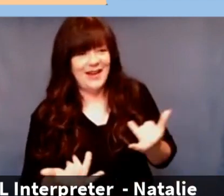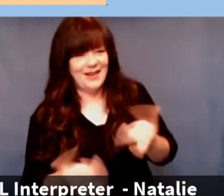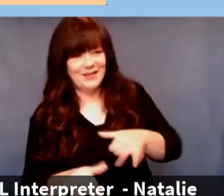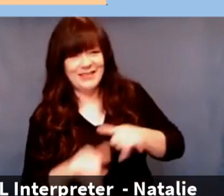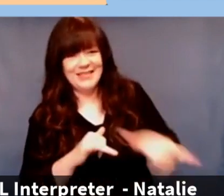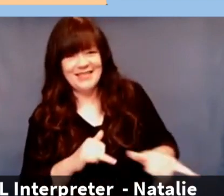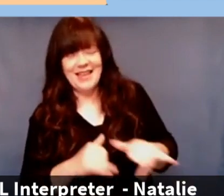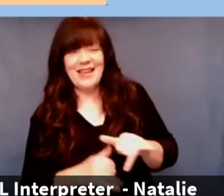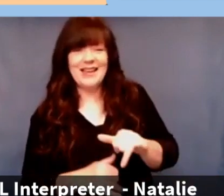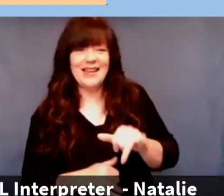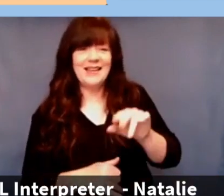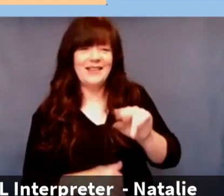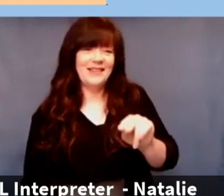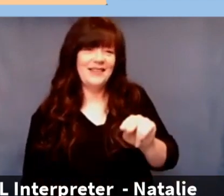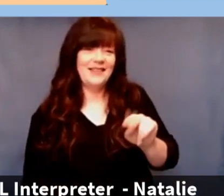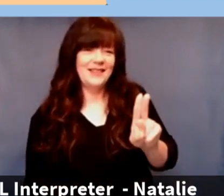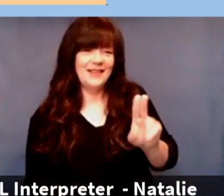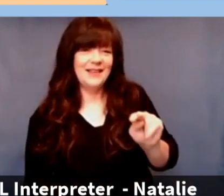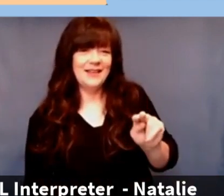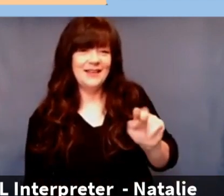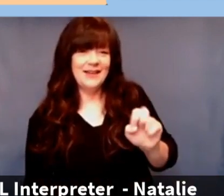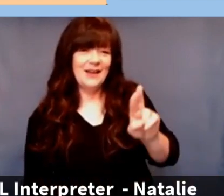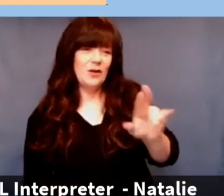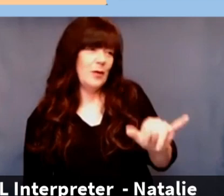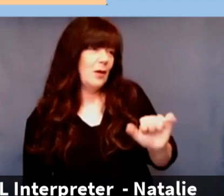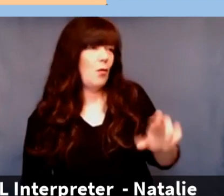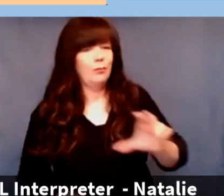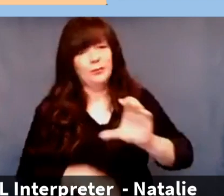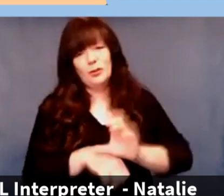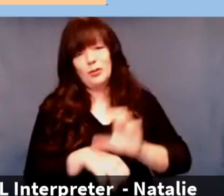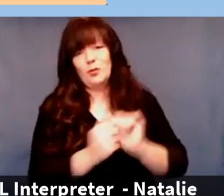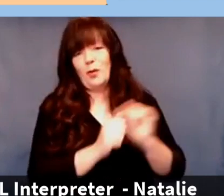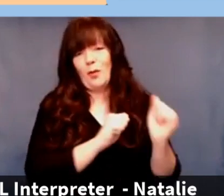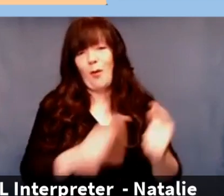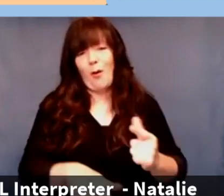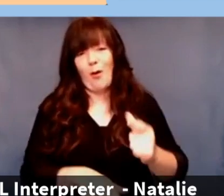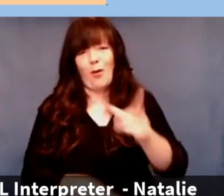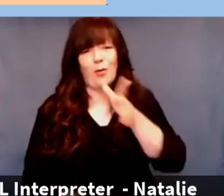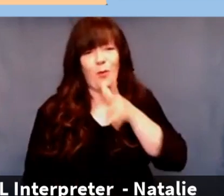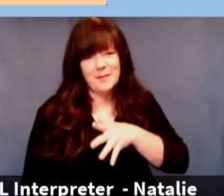or she's at the church with all those women?